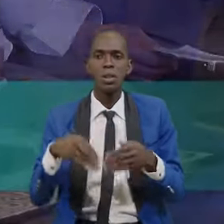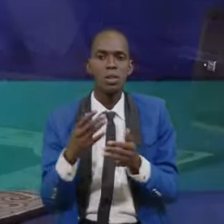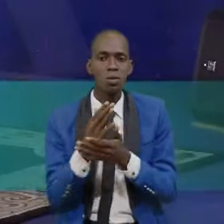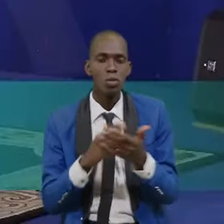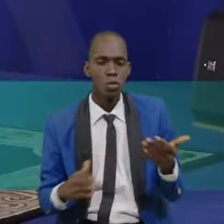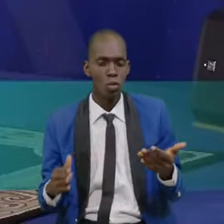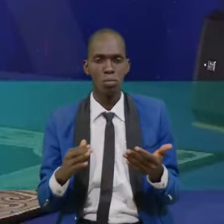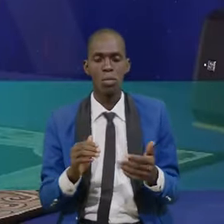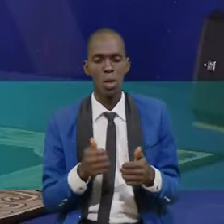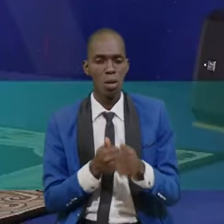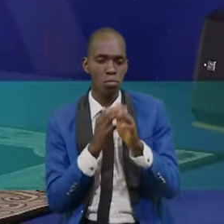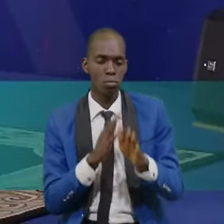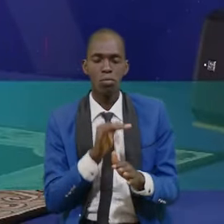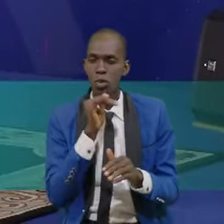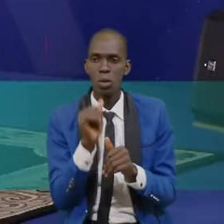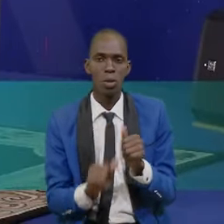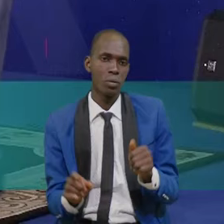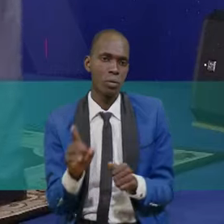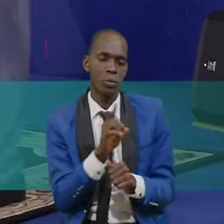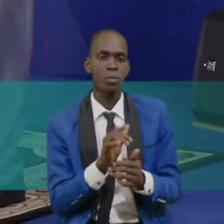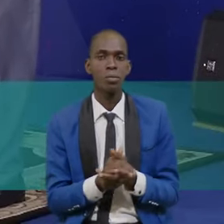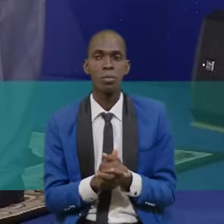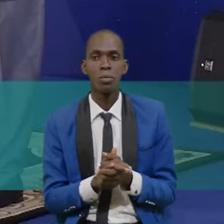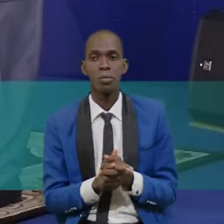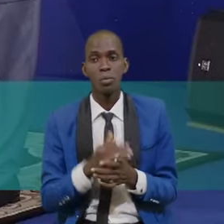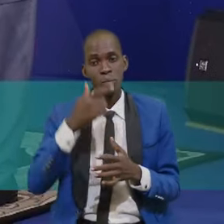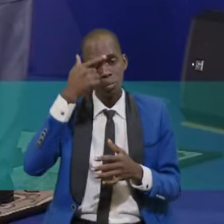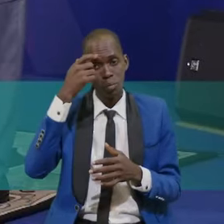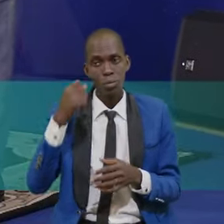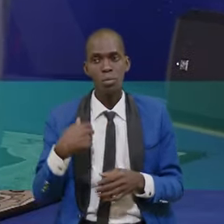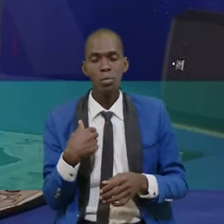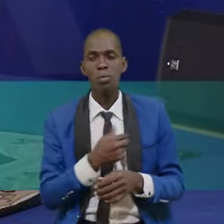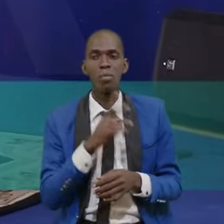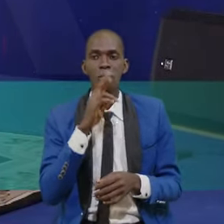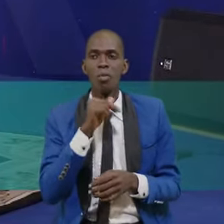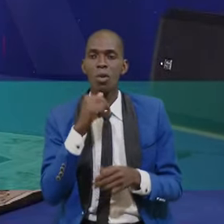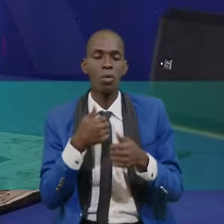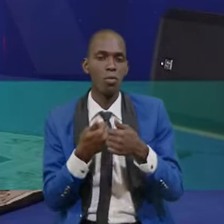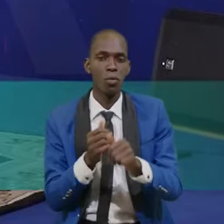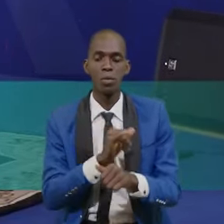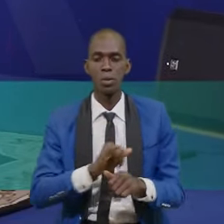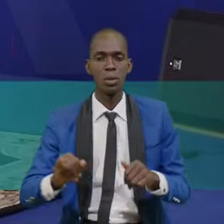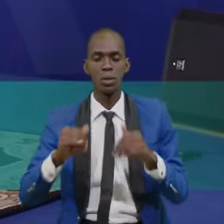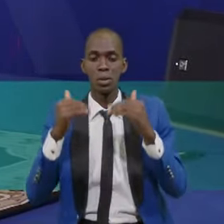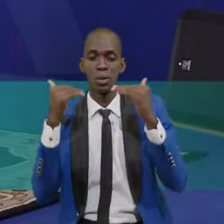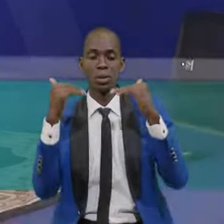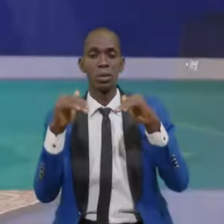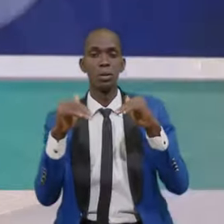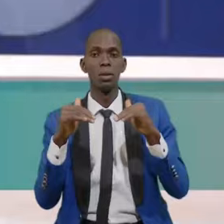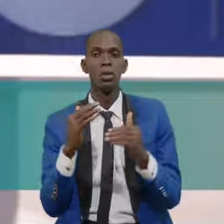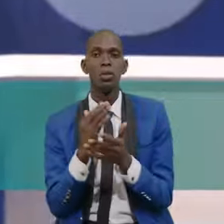everybody. You see, because we are not following pattern, something happens in